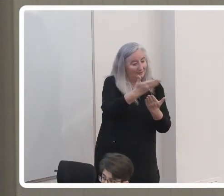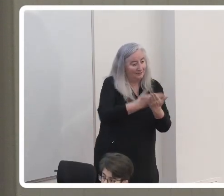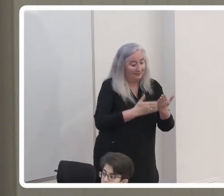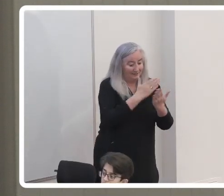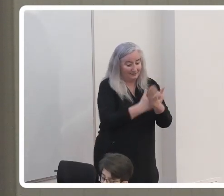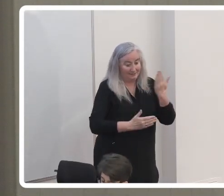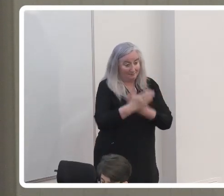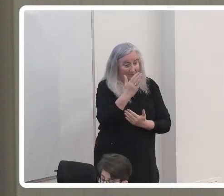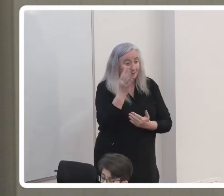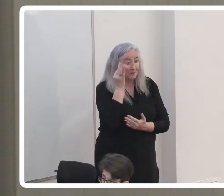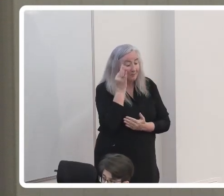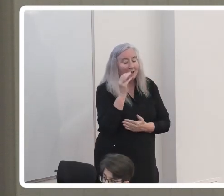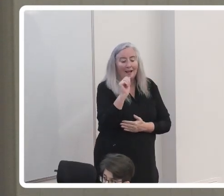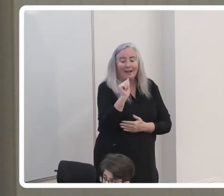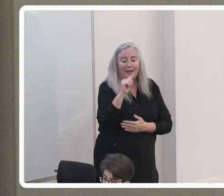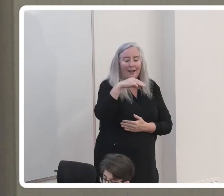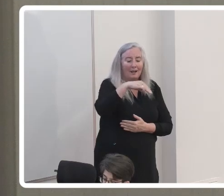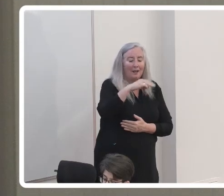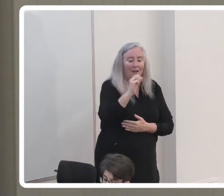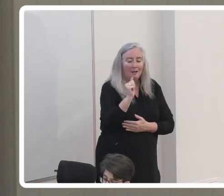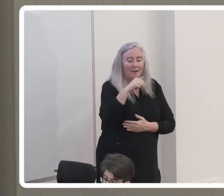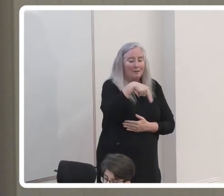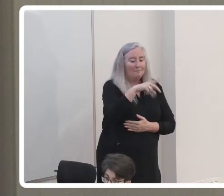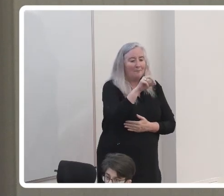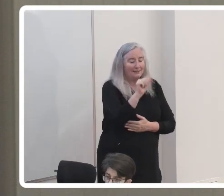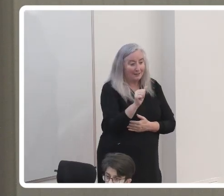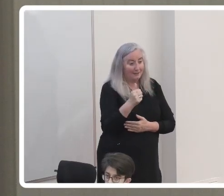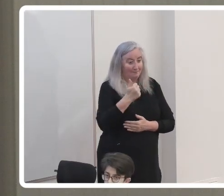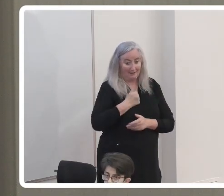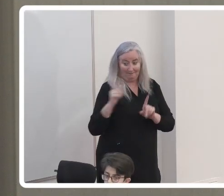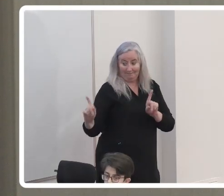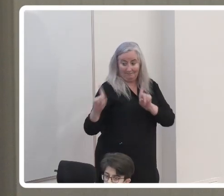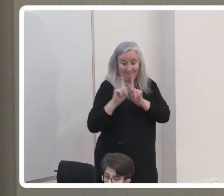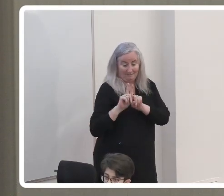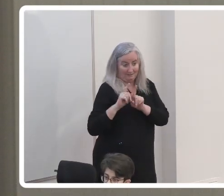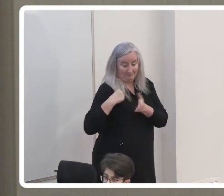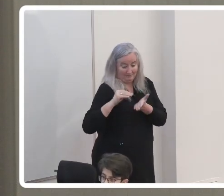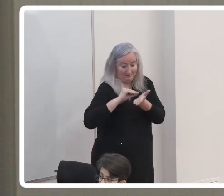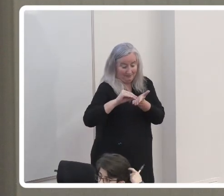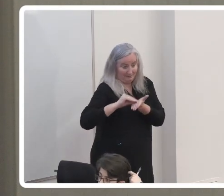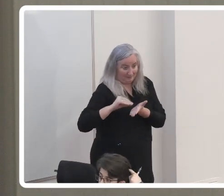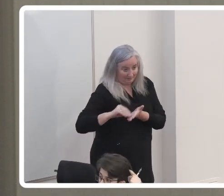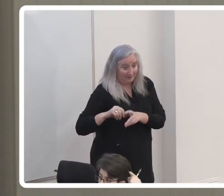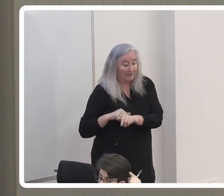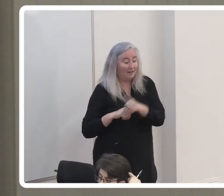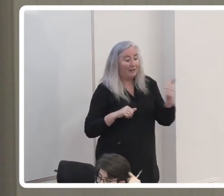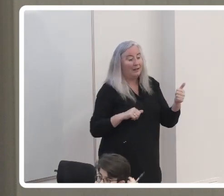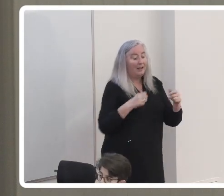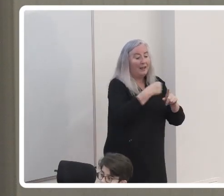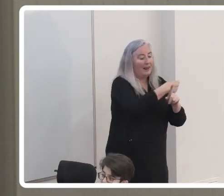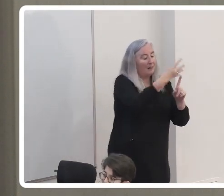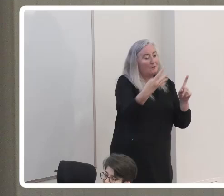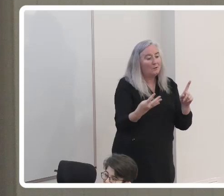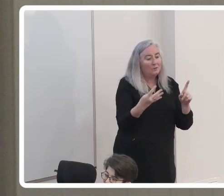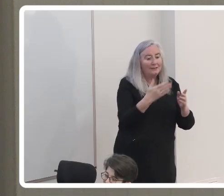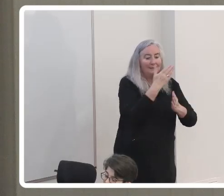disabilities, co-written by Amanda McCree from Women Enabled International and myself, and another on LGBTQ plus issues and